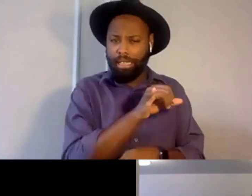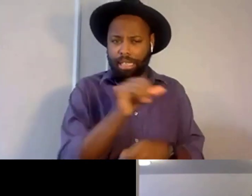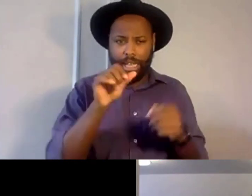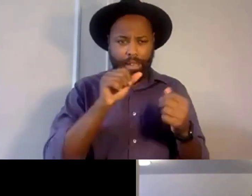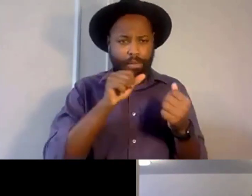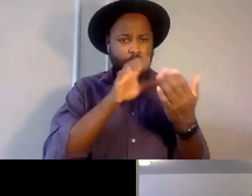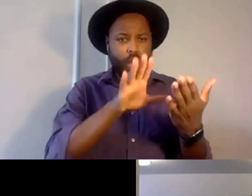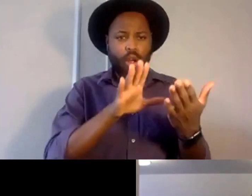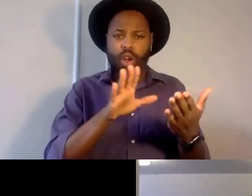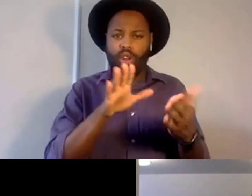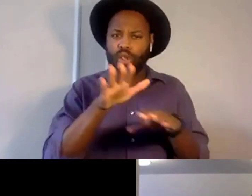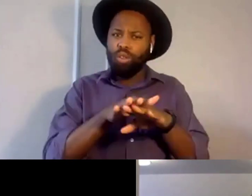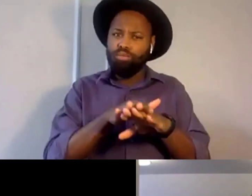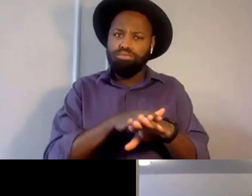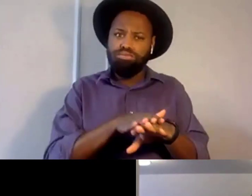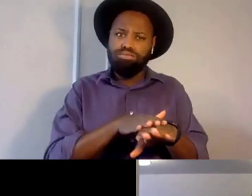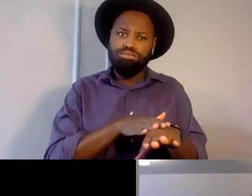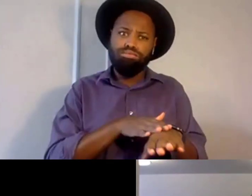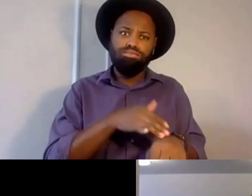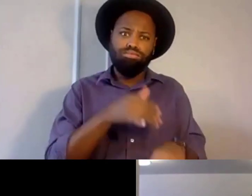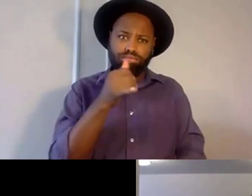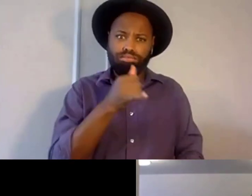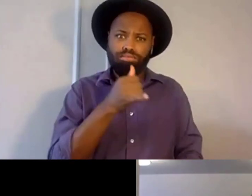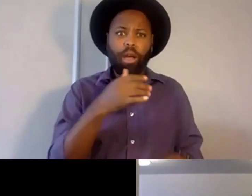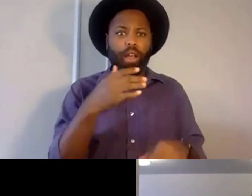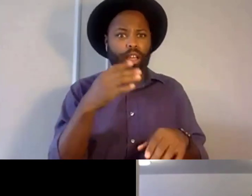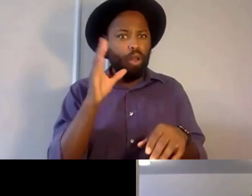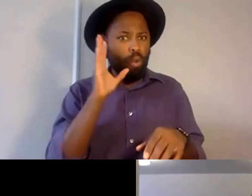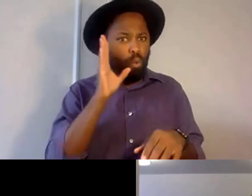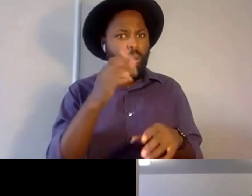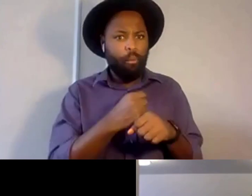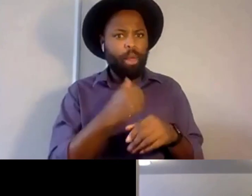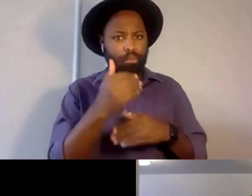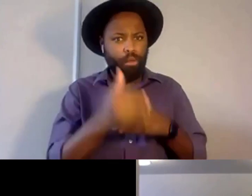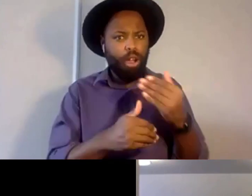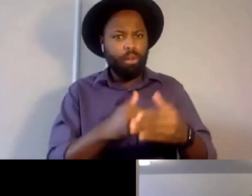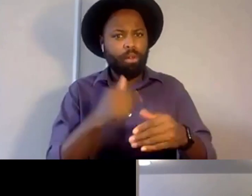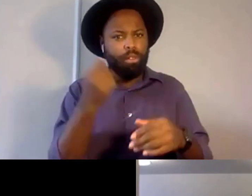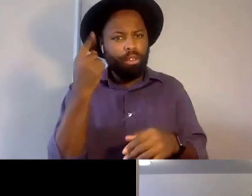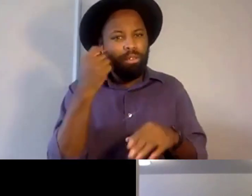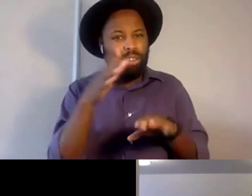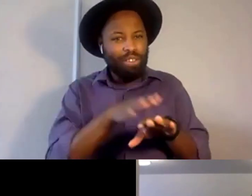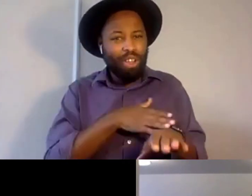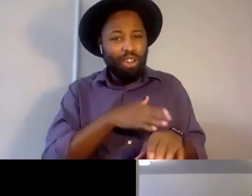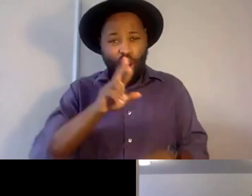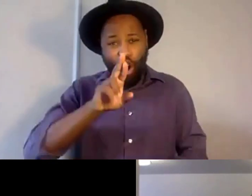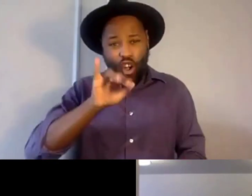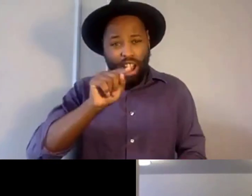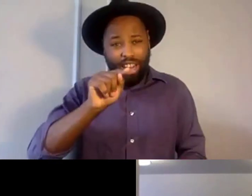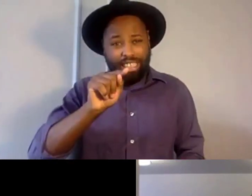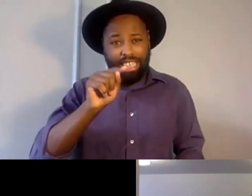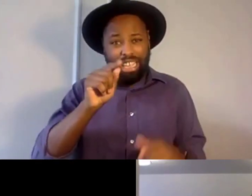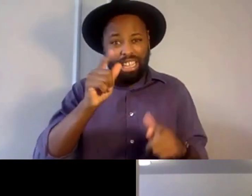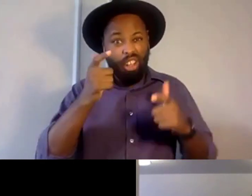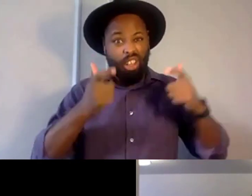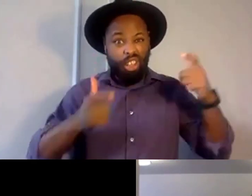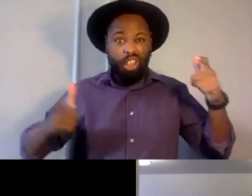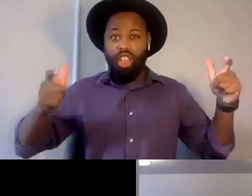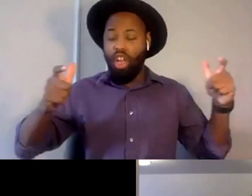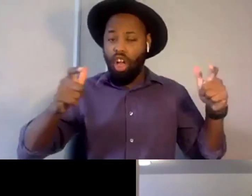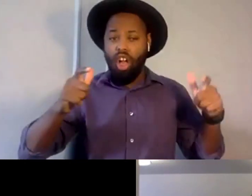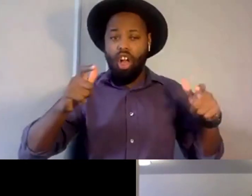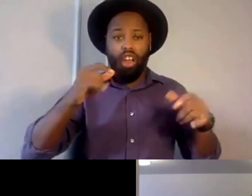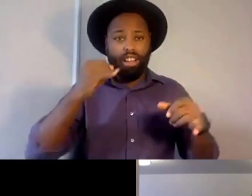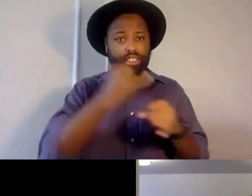slow, and it's a large, RIT is a large organization. The fact that we are having these conversations, to me, I